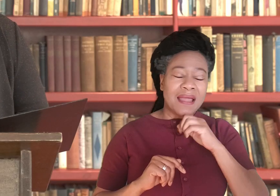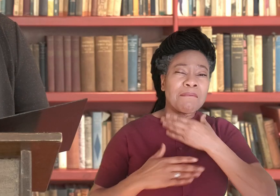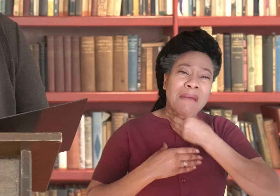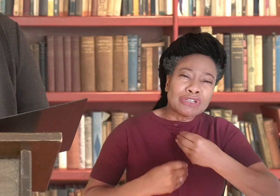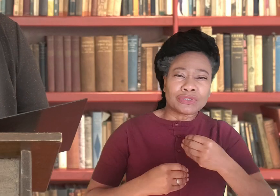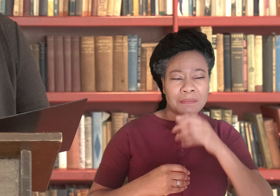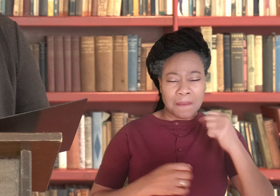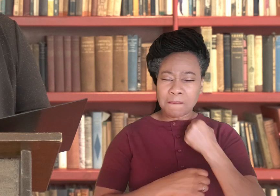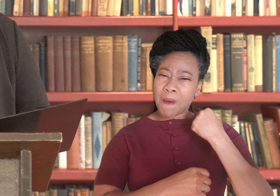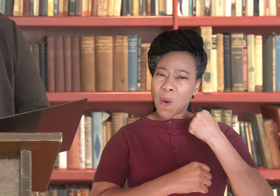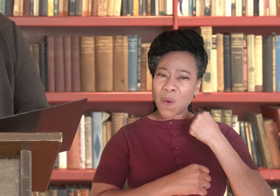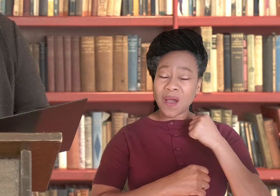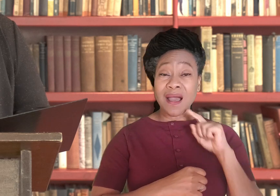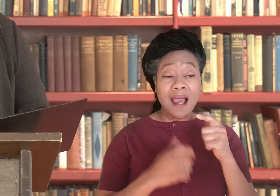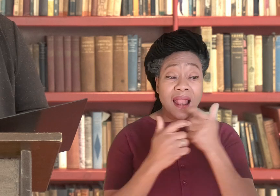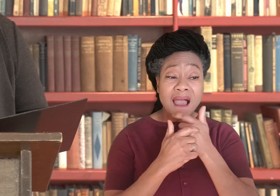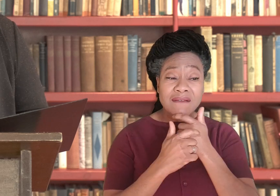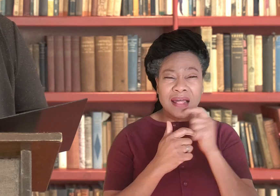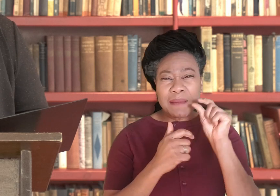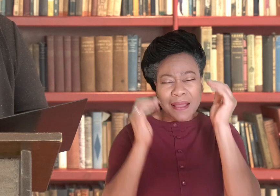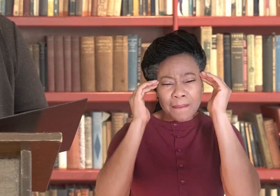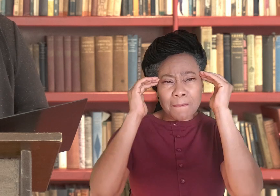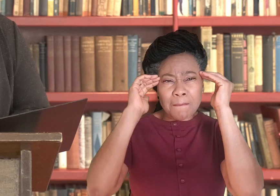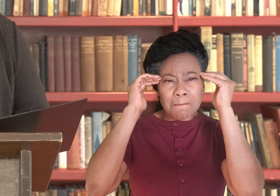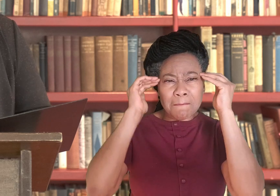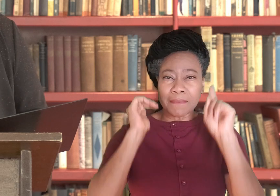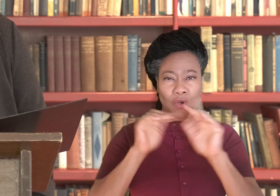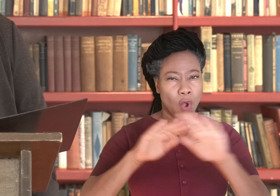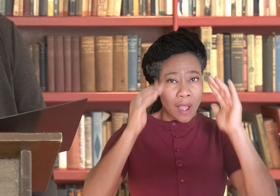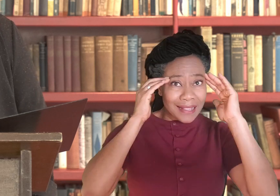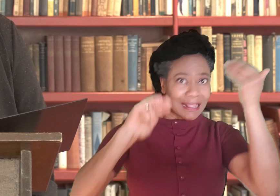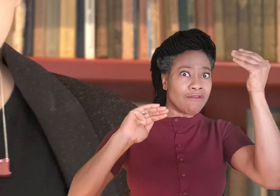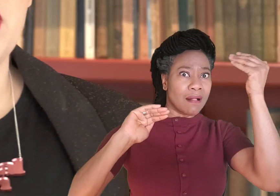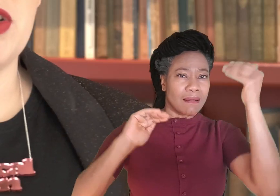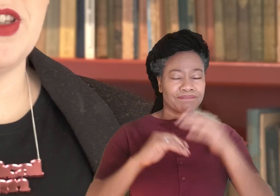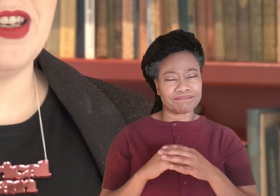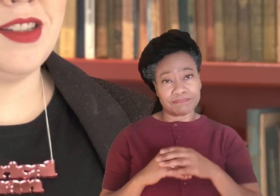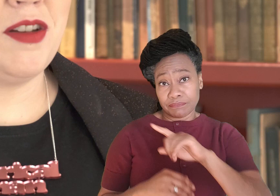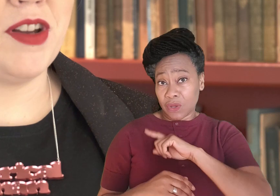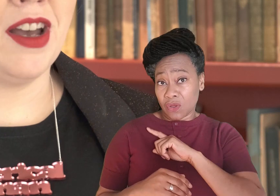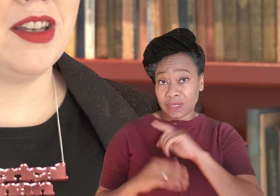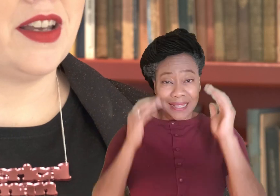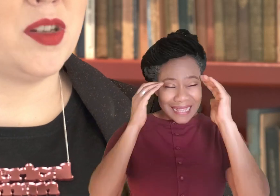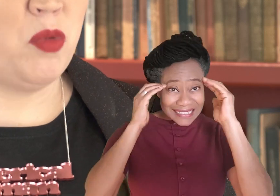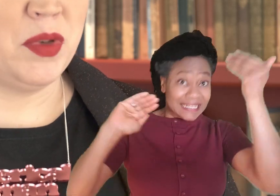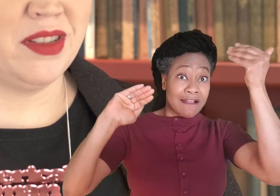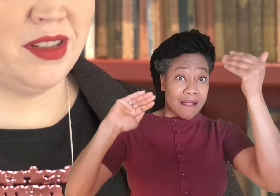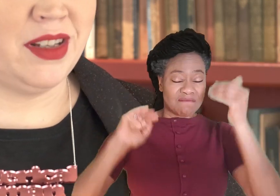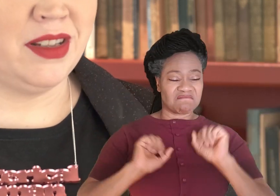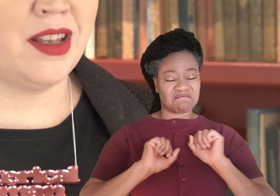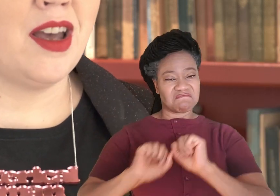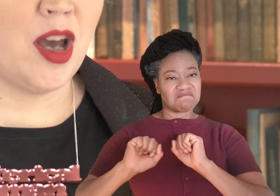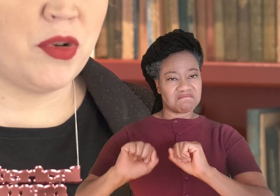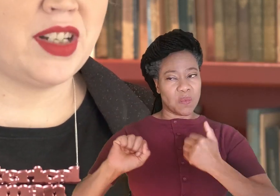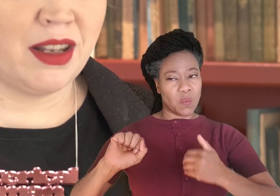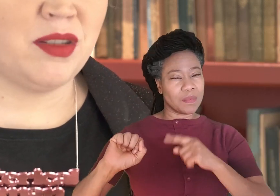are emboldened, their laughter may be maniacal even, but it's certainly not hysterical, because hysteria is a woman's